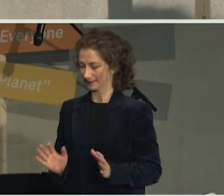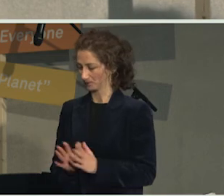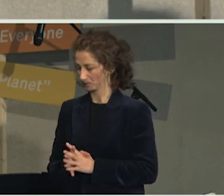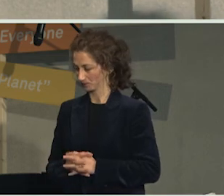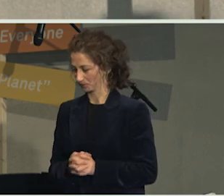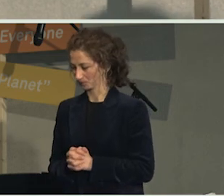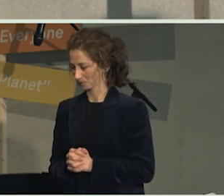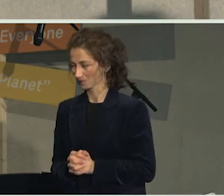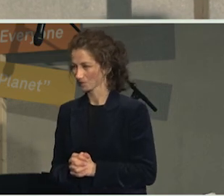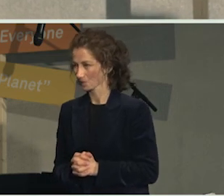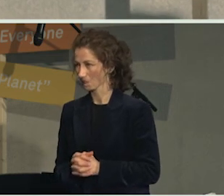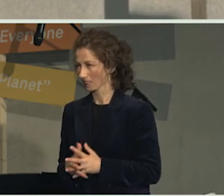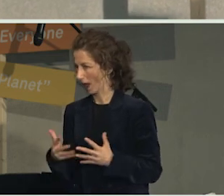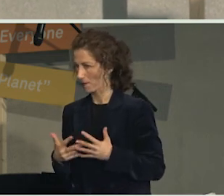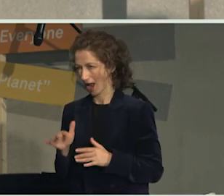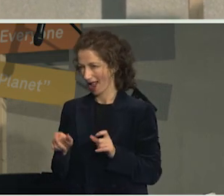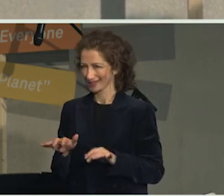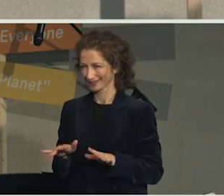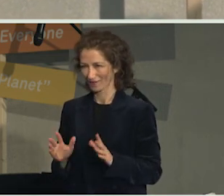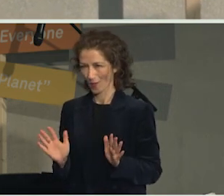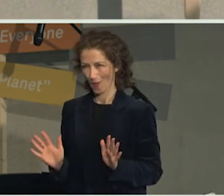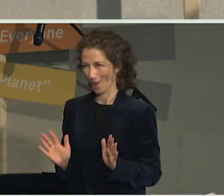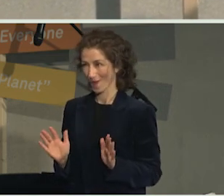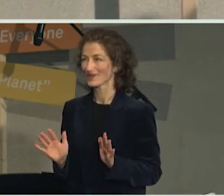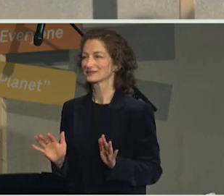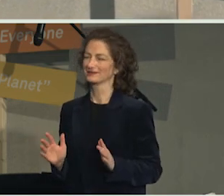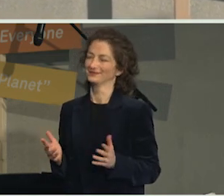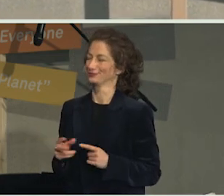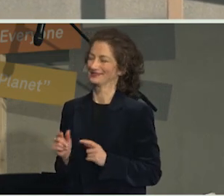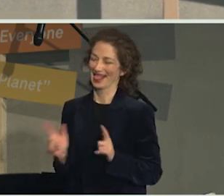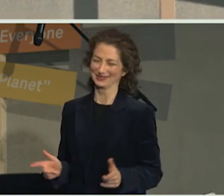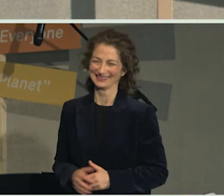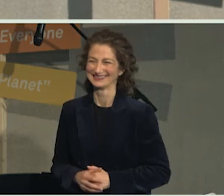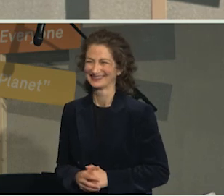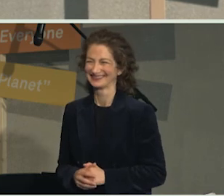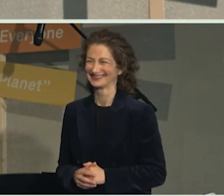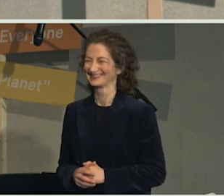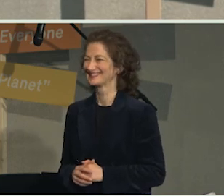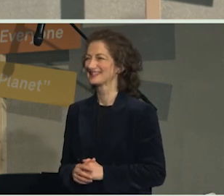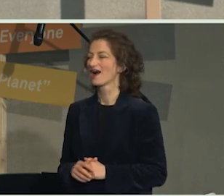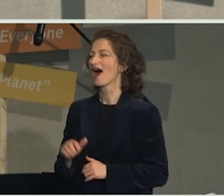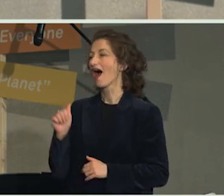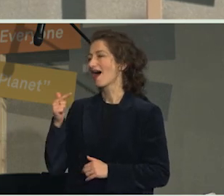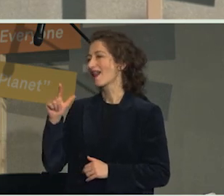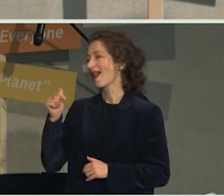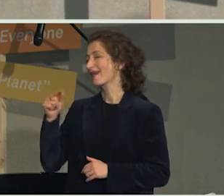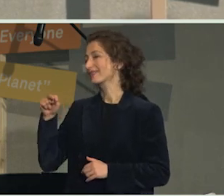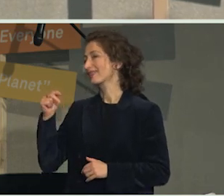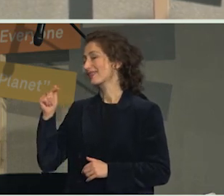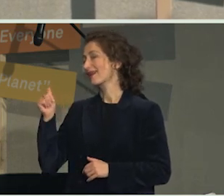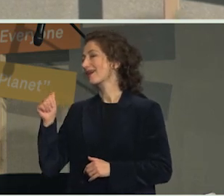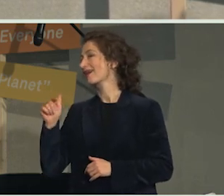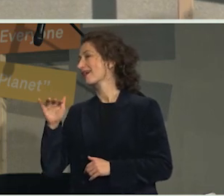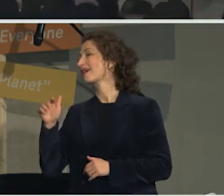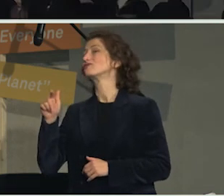Where are my Americans at, actually? Yes, the loudest. I love it. Is anyone from Atlanta? Oh